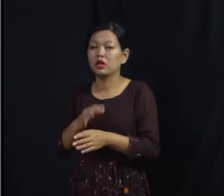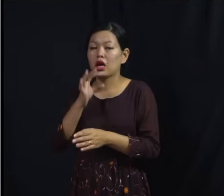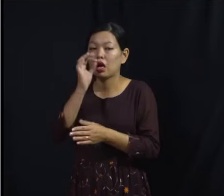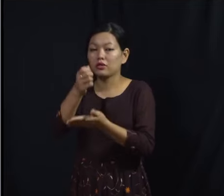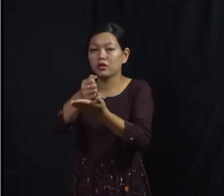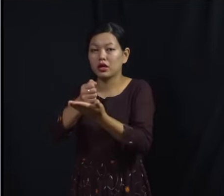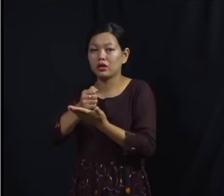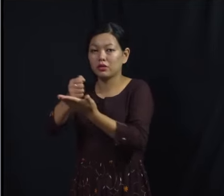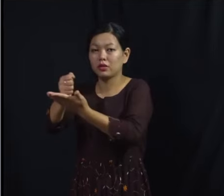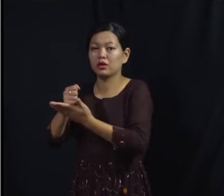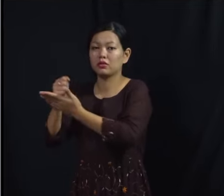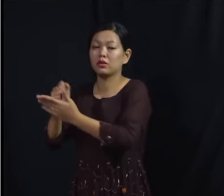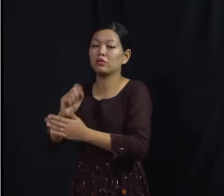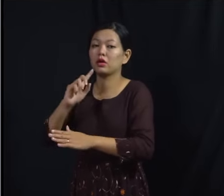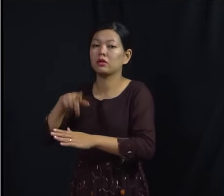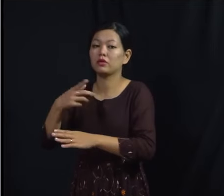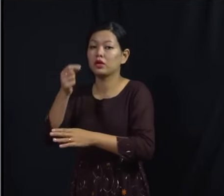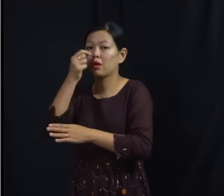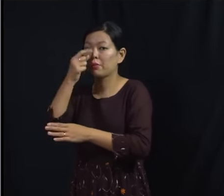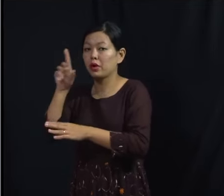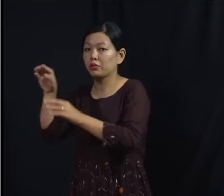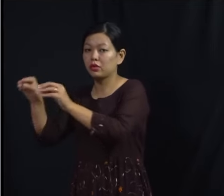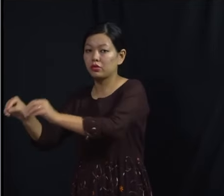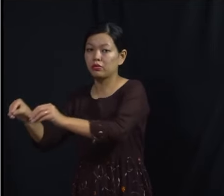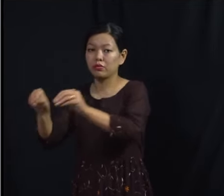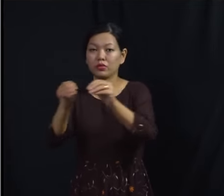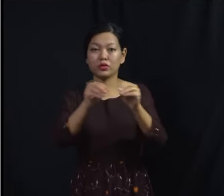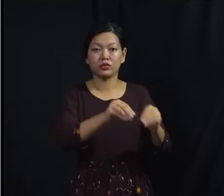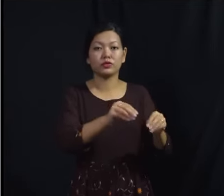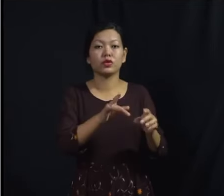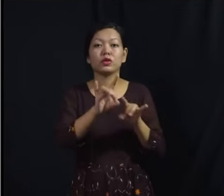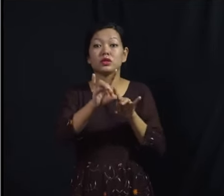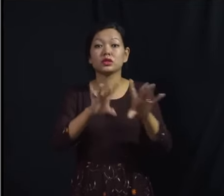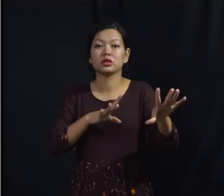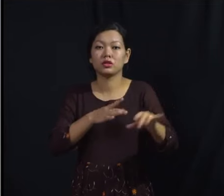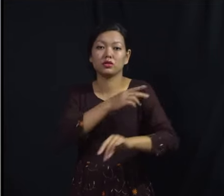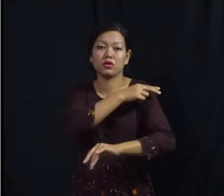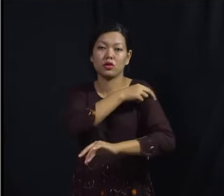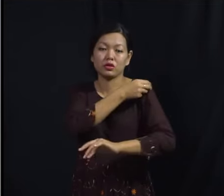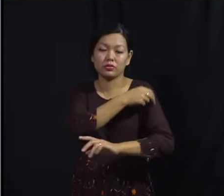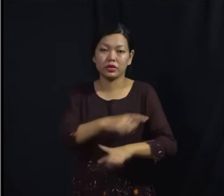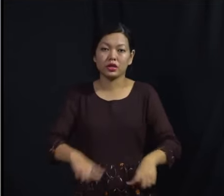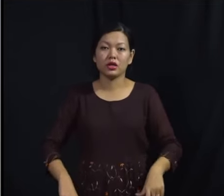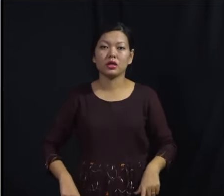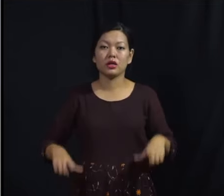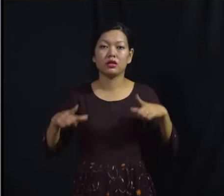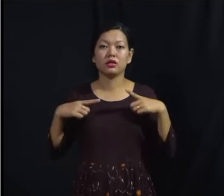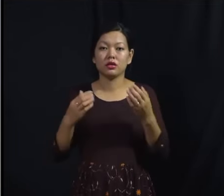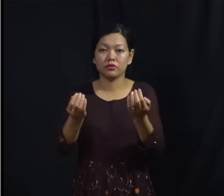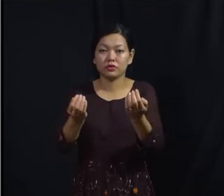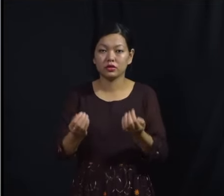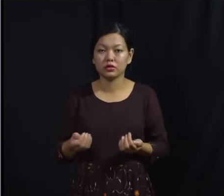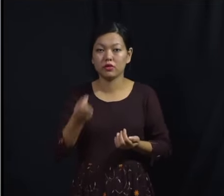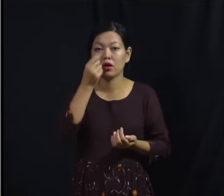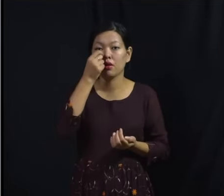very tragic incident, we can say. And so this is the success story that we are talking about here. We are talking about a young girl who is living in a